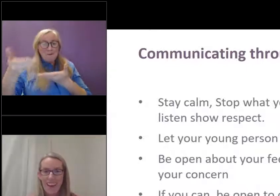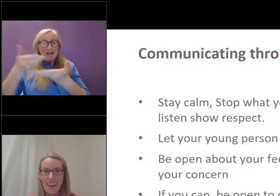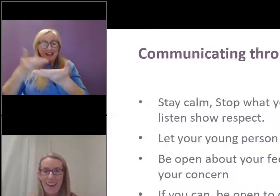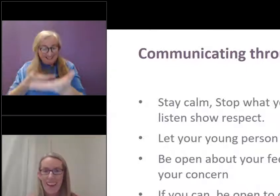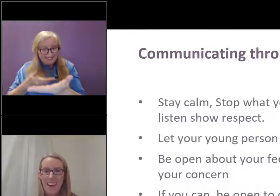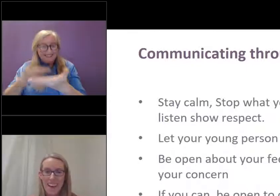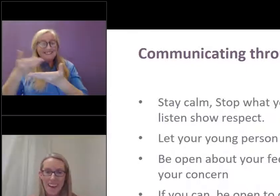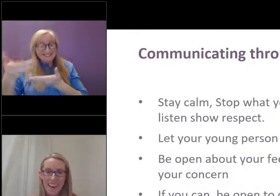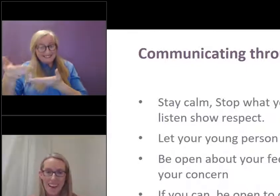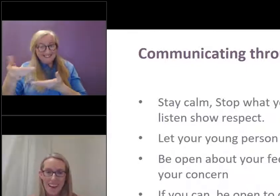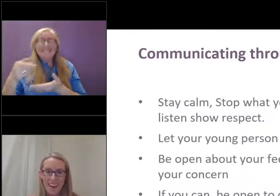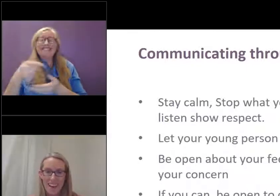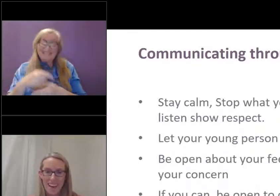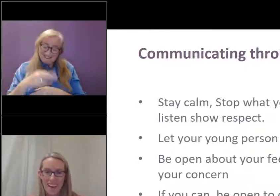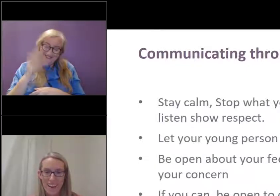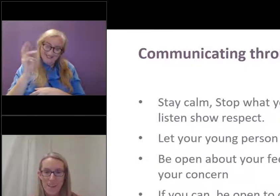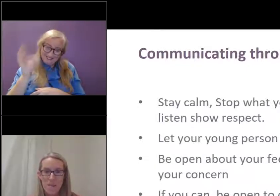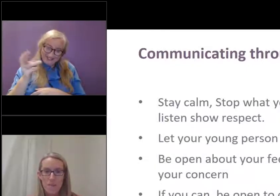For that.